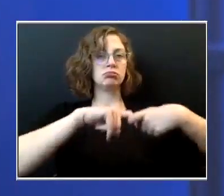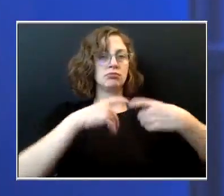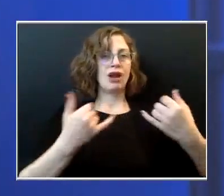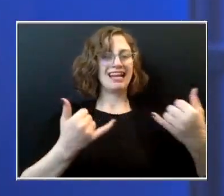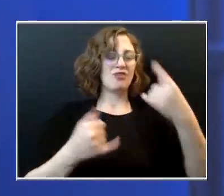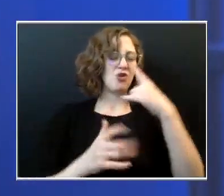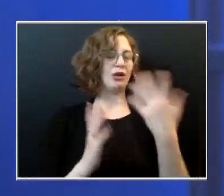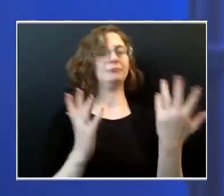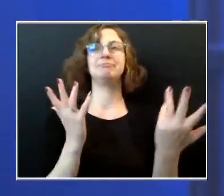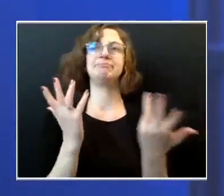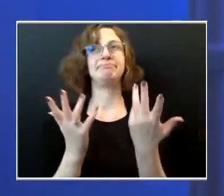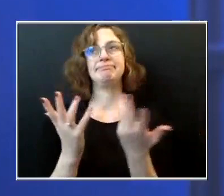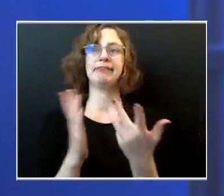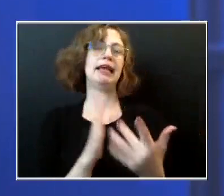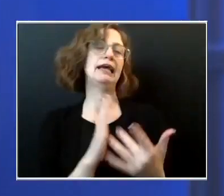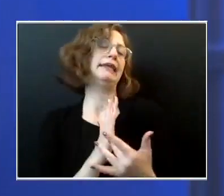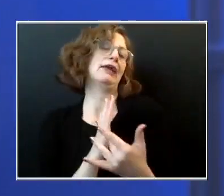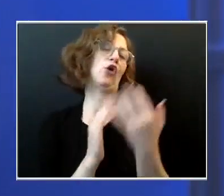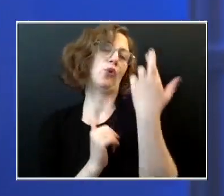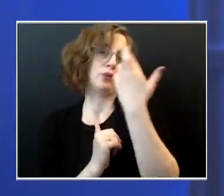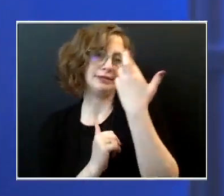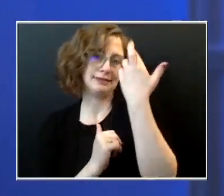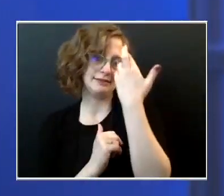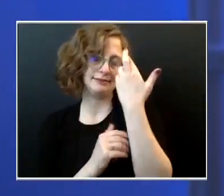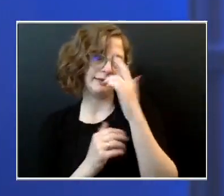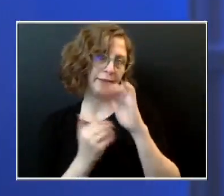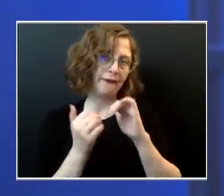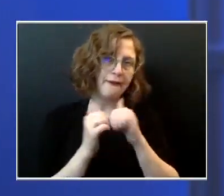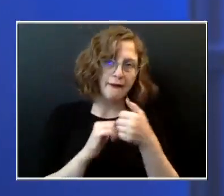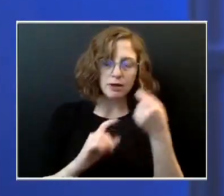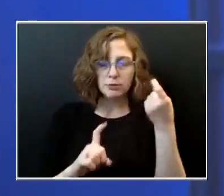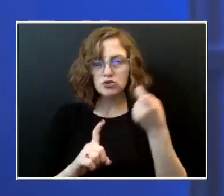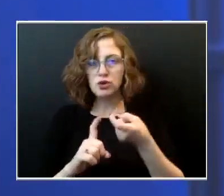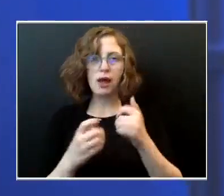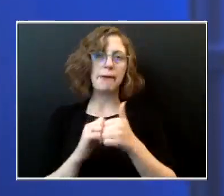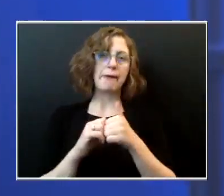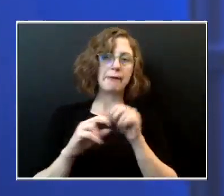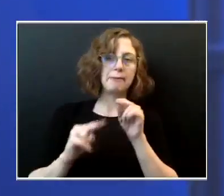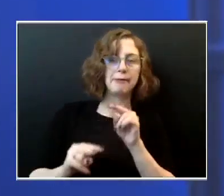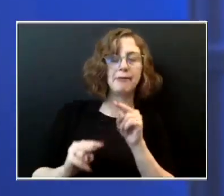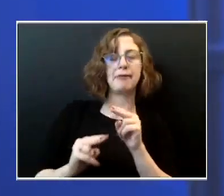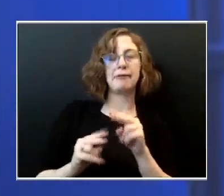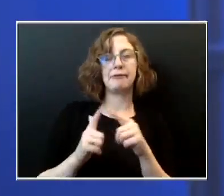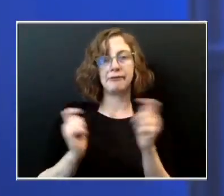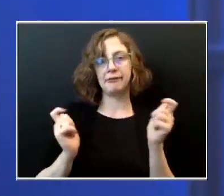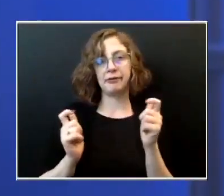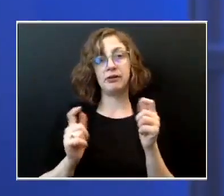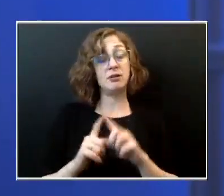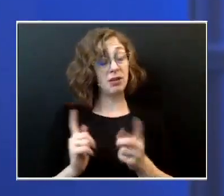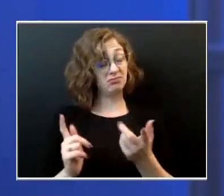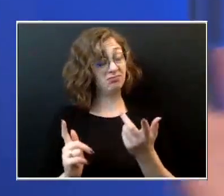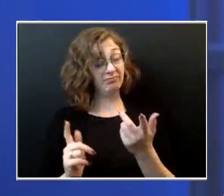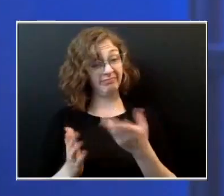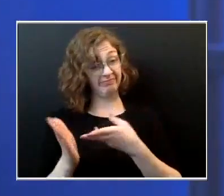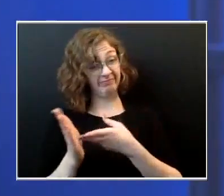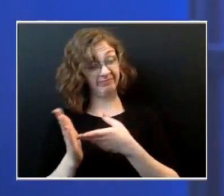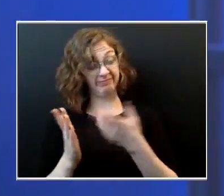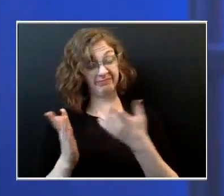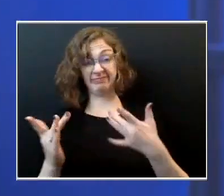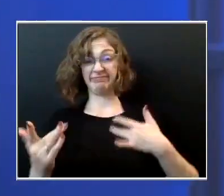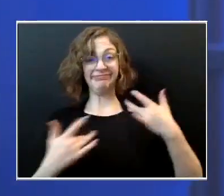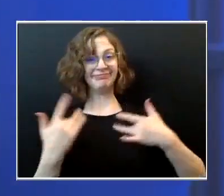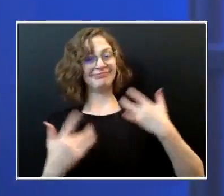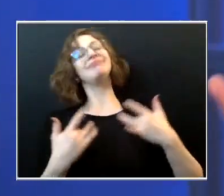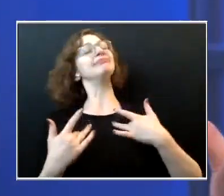reasons around how it should be prescribed and monitored and all that. But it's a pretty exciting time. We have another drug like